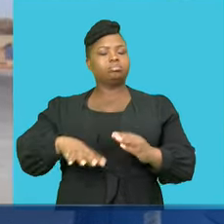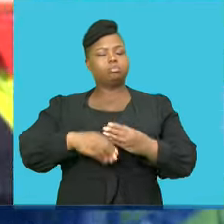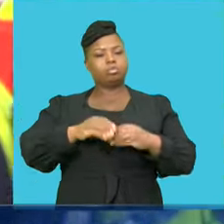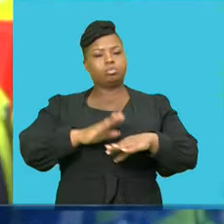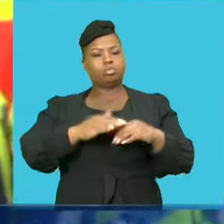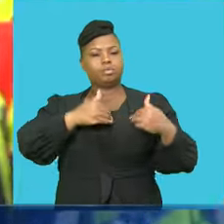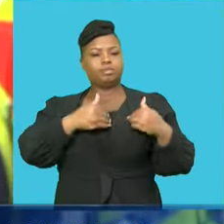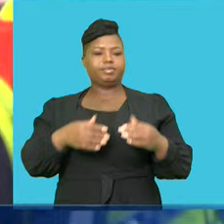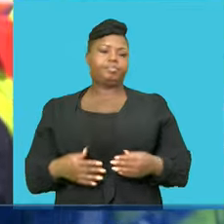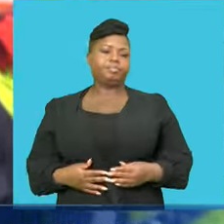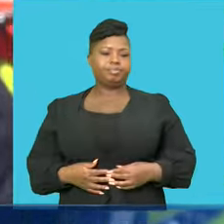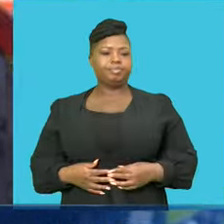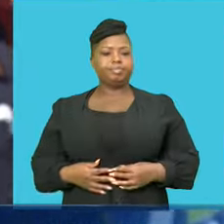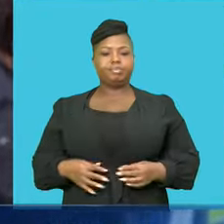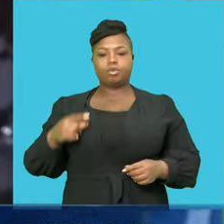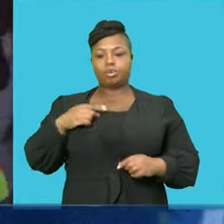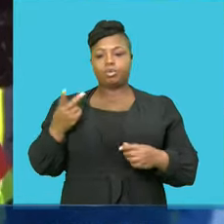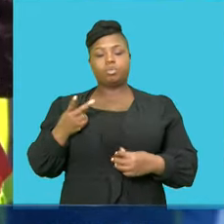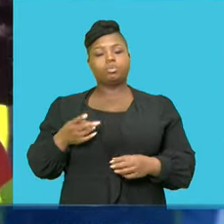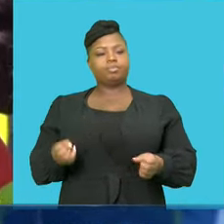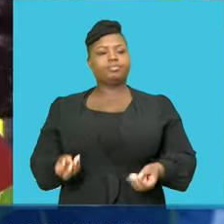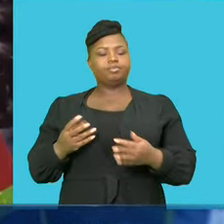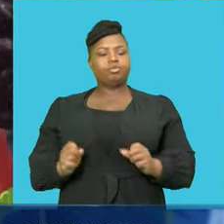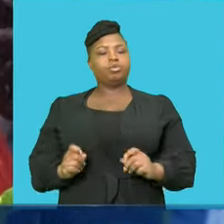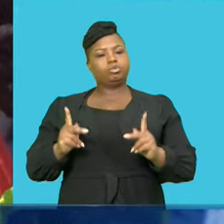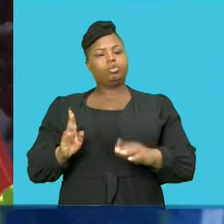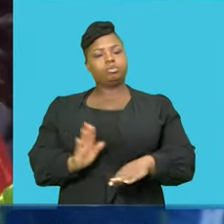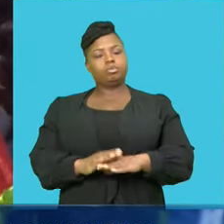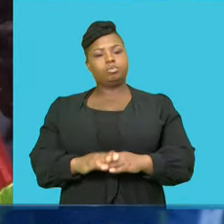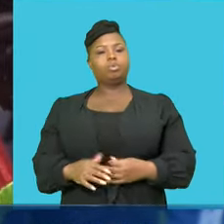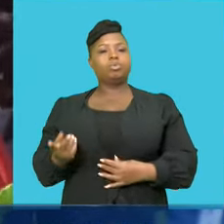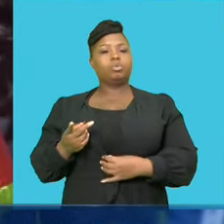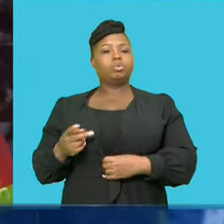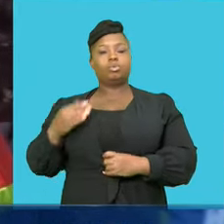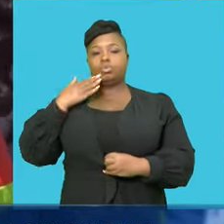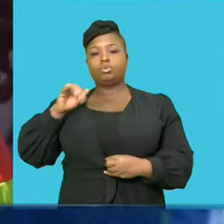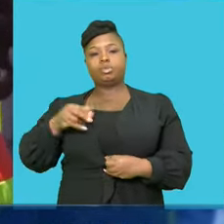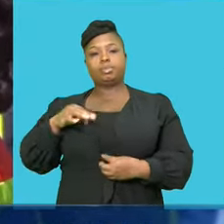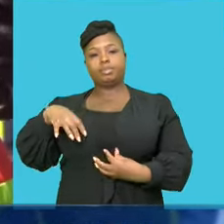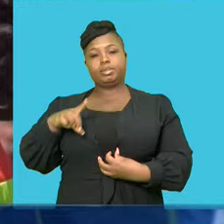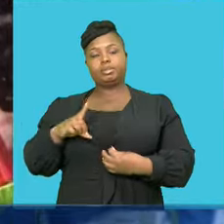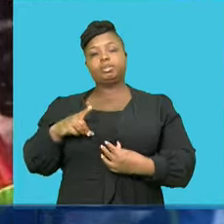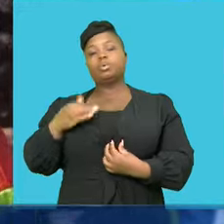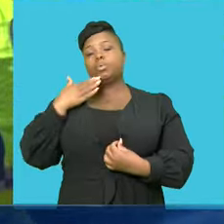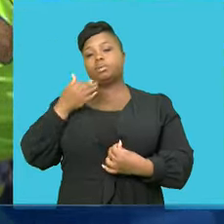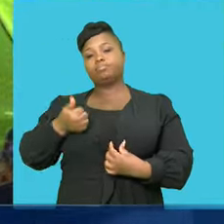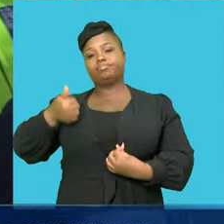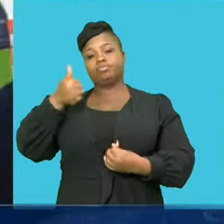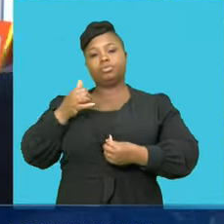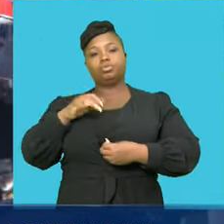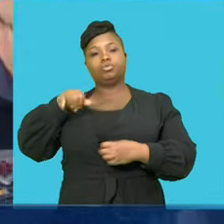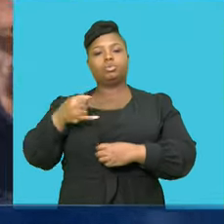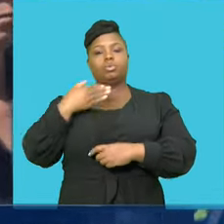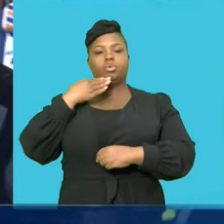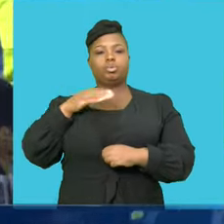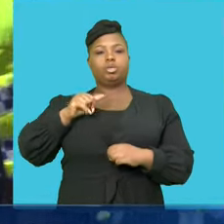road users. Ukuqhubeka nokunika amathuba nokuvala umsantsa umlawuli we-JMPD kwiofisi yentloko yesebe